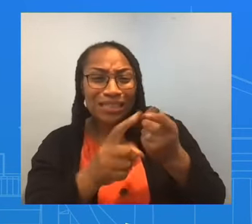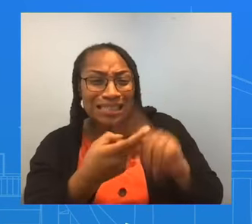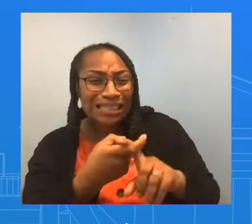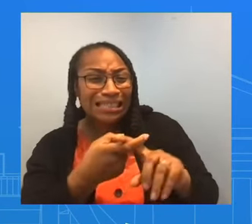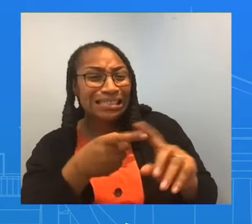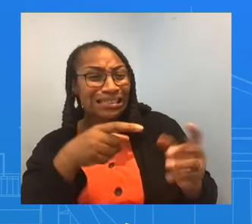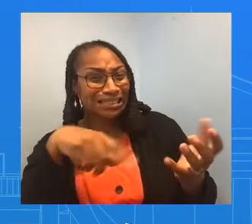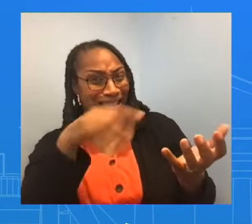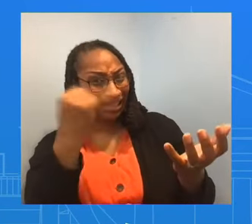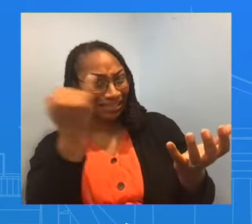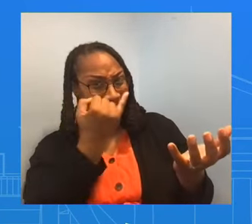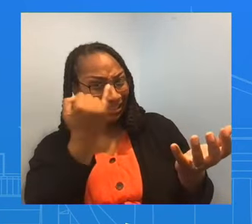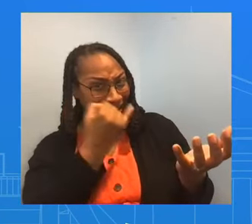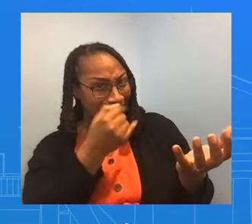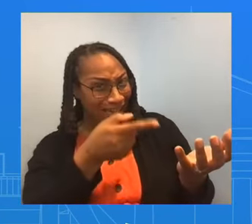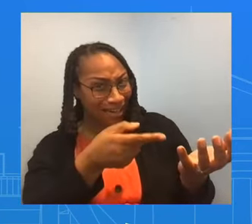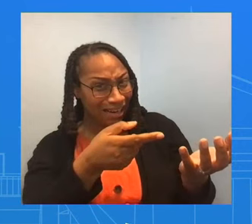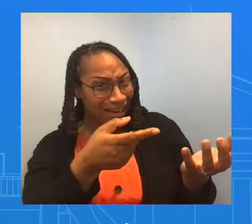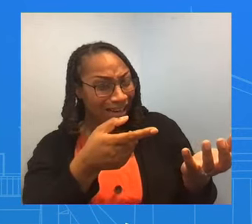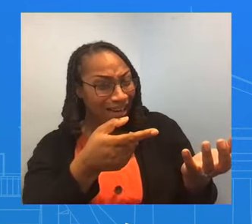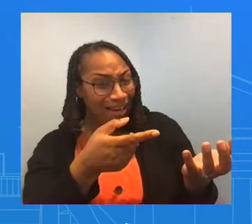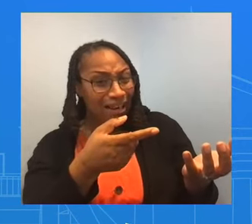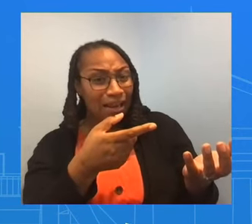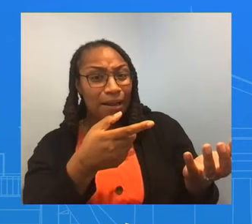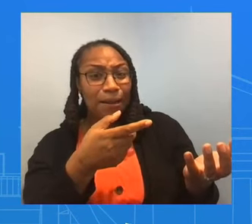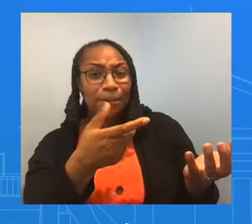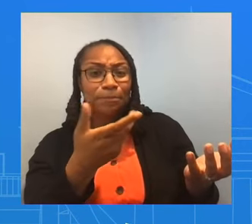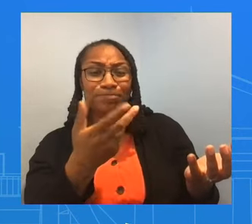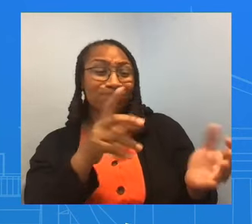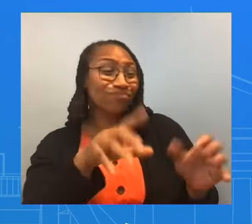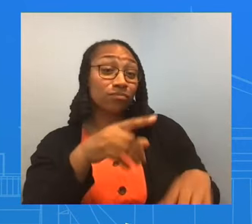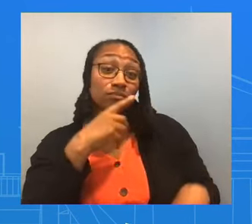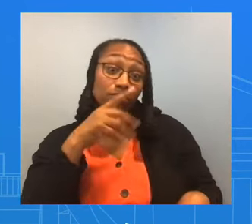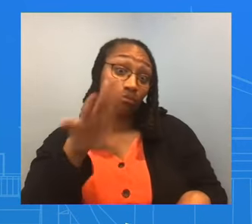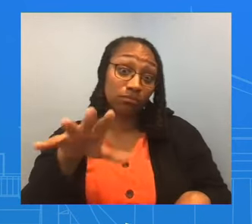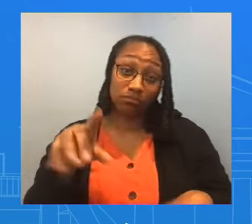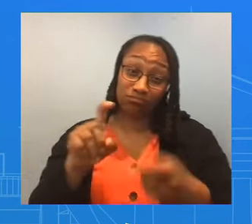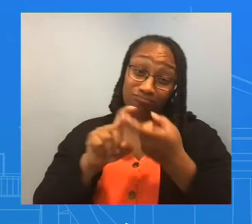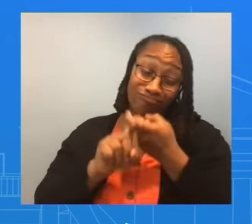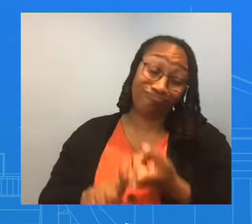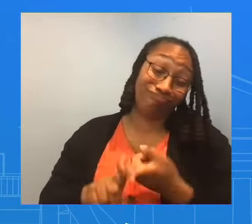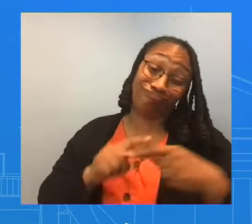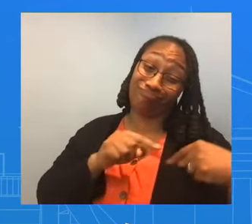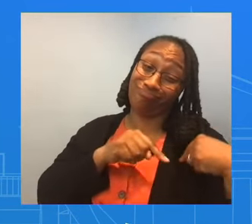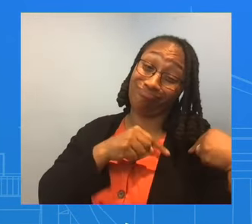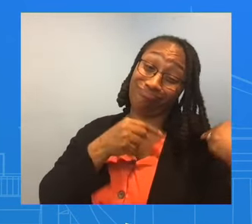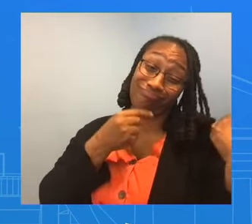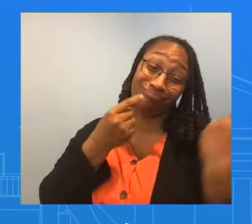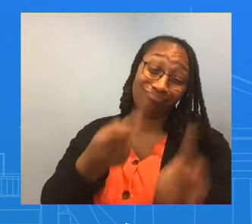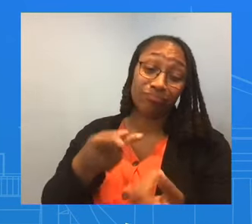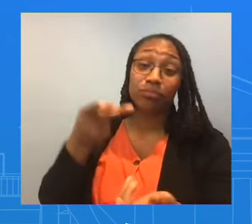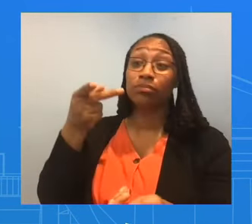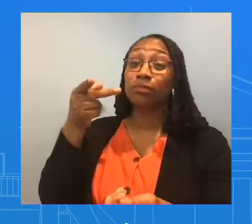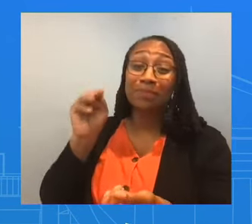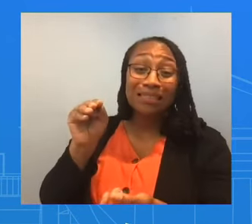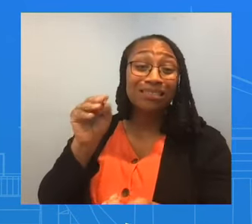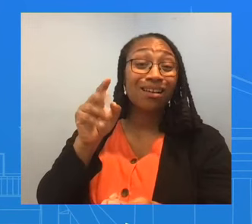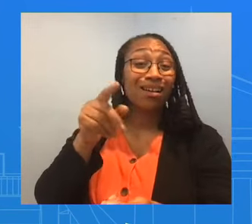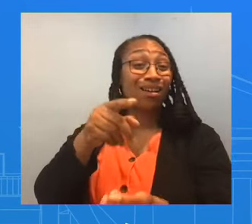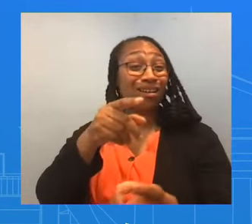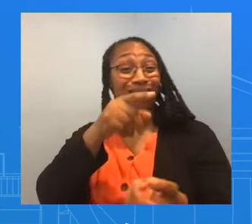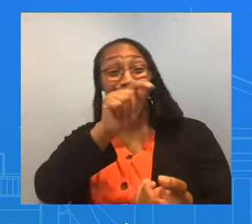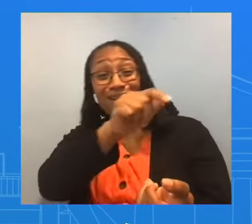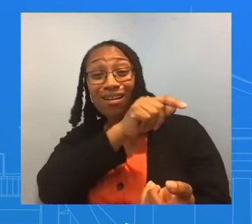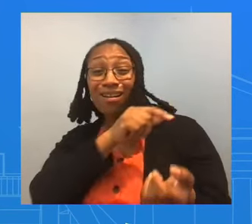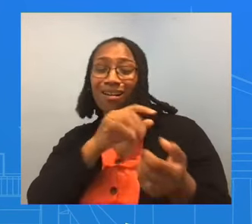friend and ally of the United States, and the prime minister worked closely with several U.S. administrations on advancing our